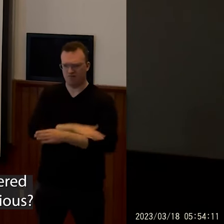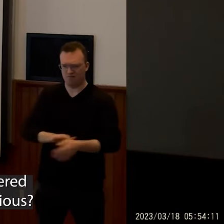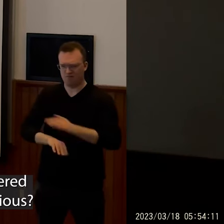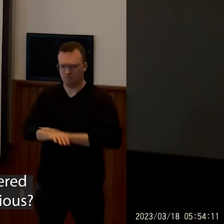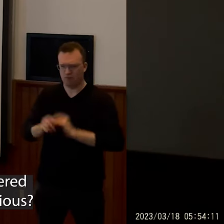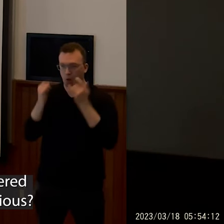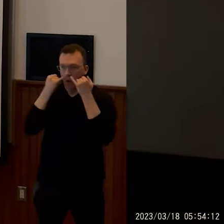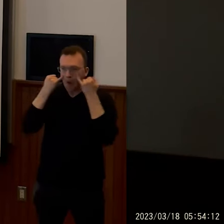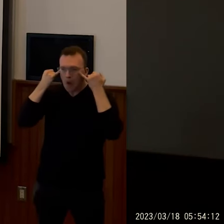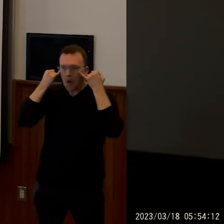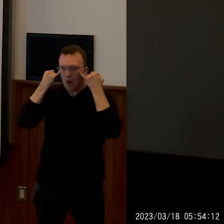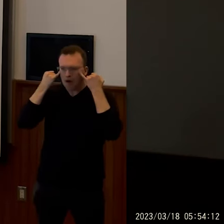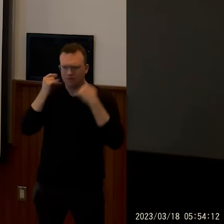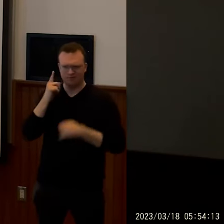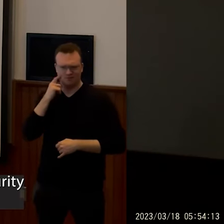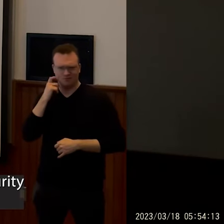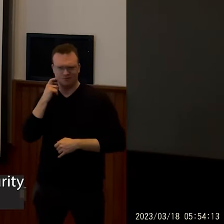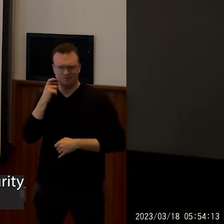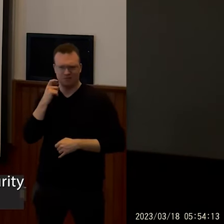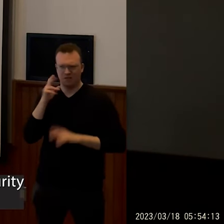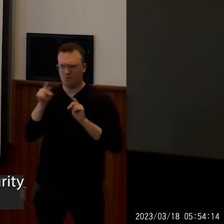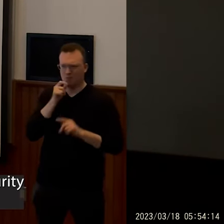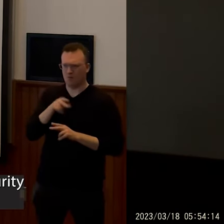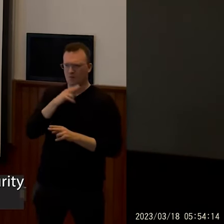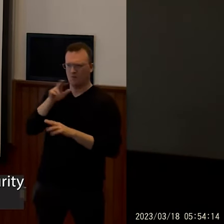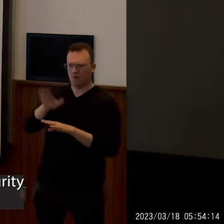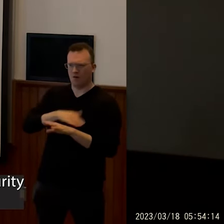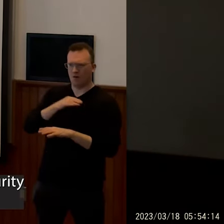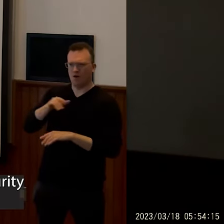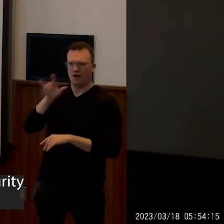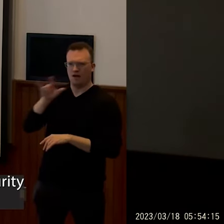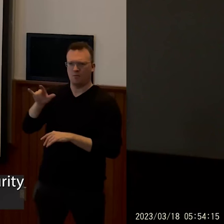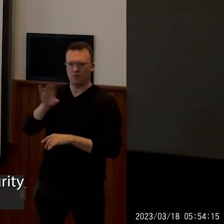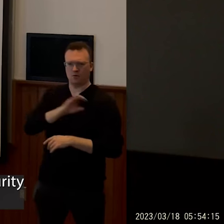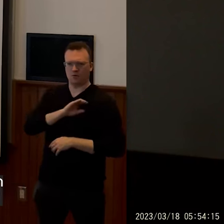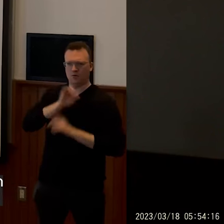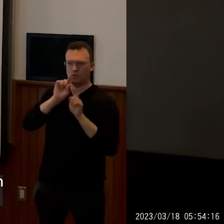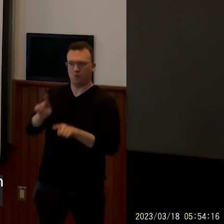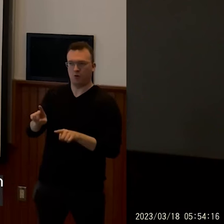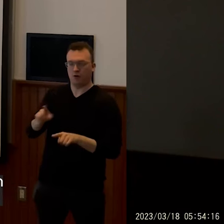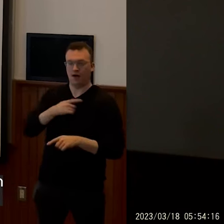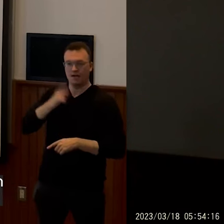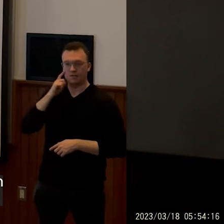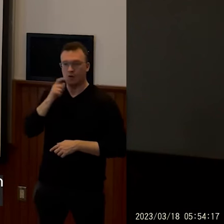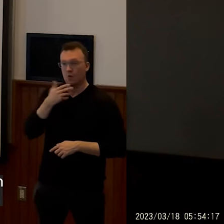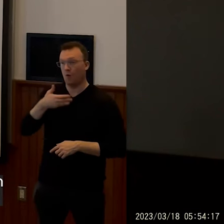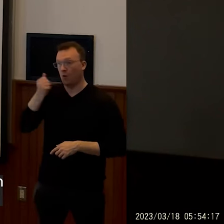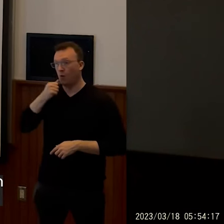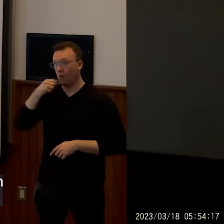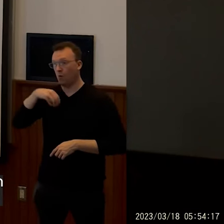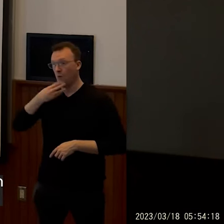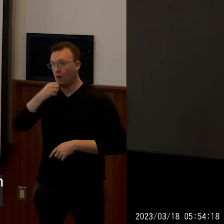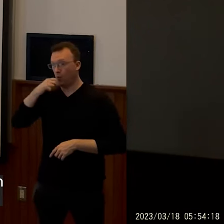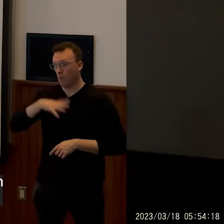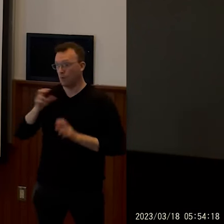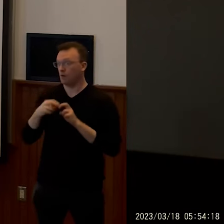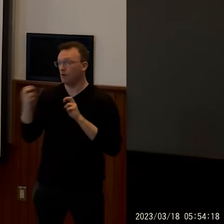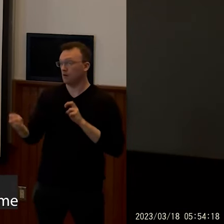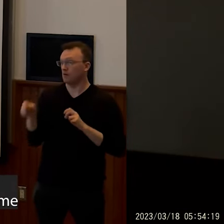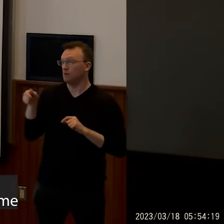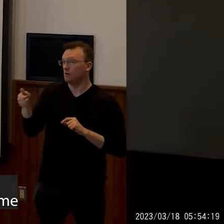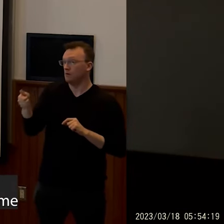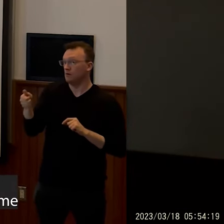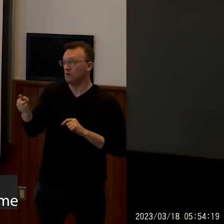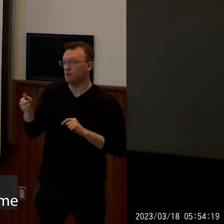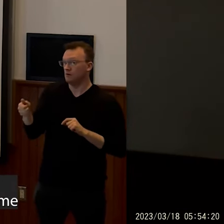eyeliner suspicious? Why don't people call airport security all day to report, "I suspect the old white woman in the seat across from me in the